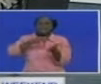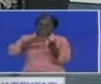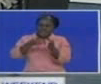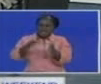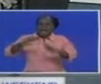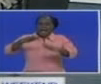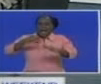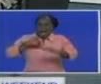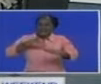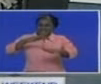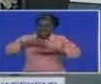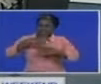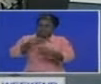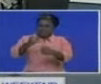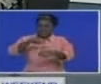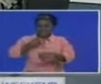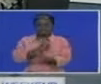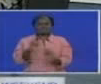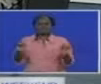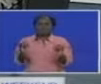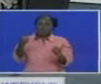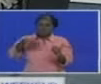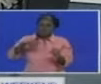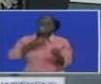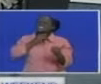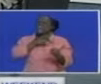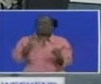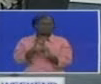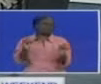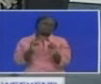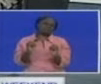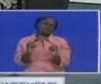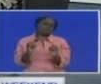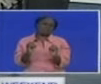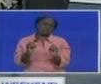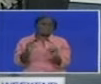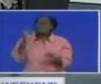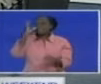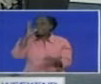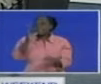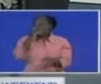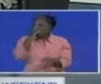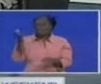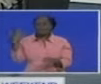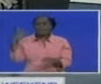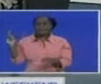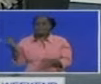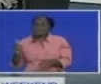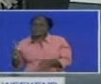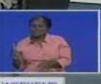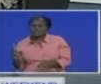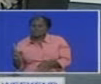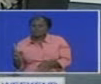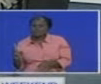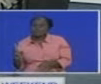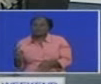have enough confidence in ourselves, because we shouldn't be shouting at all. Kibaki, the former president, he